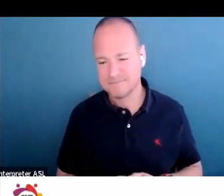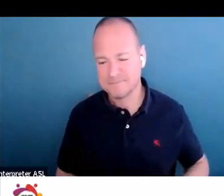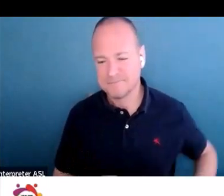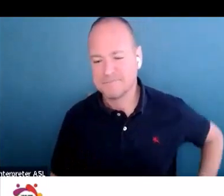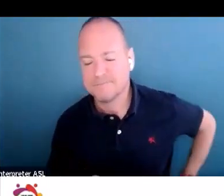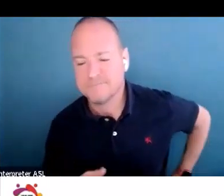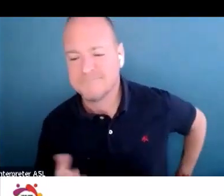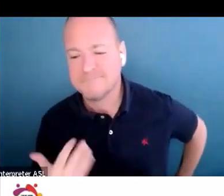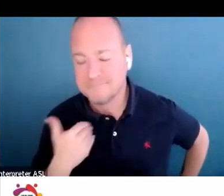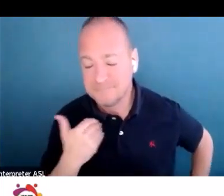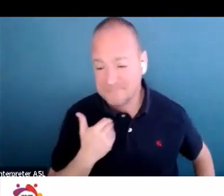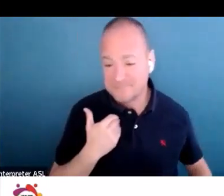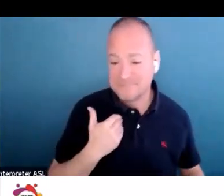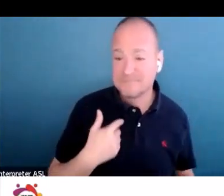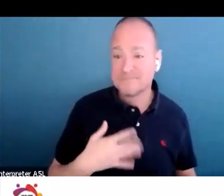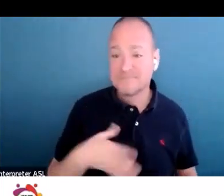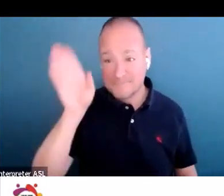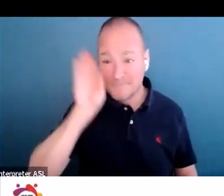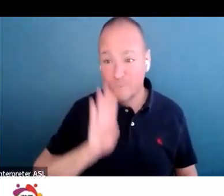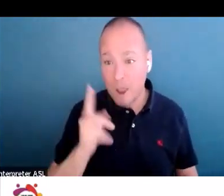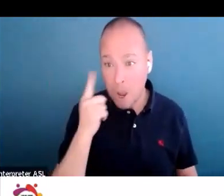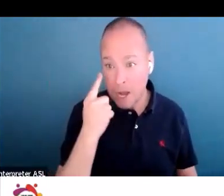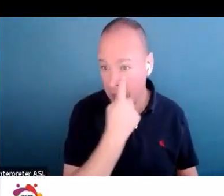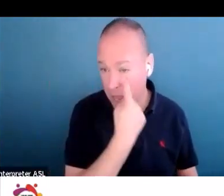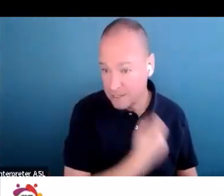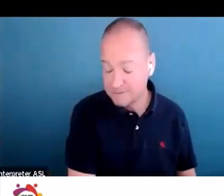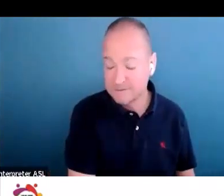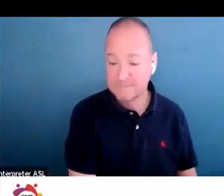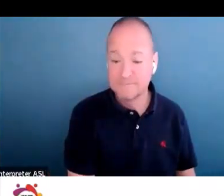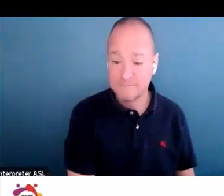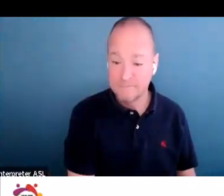have brown eyes,